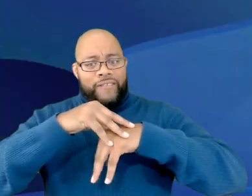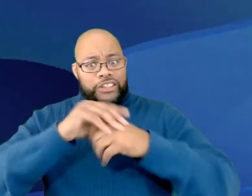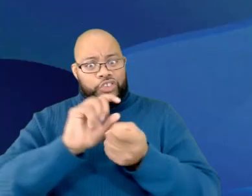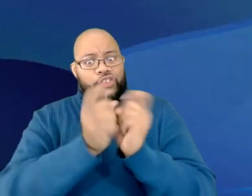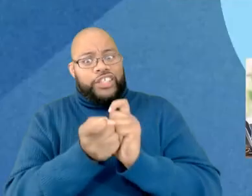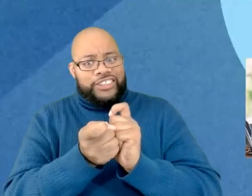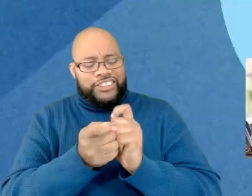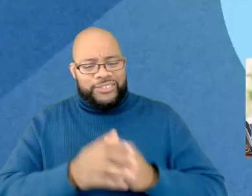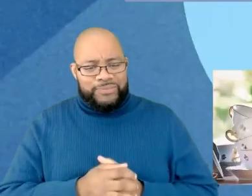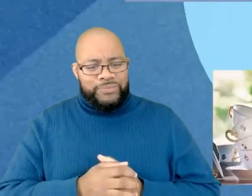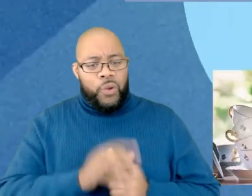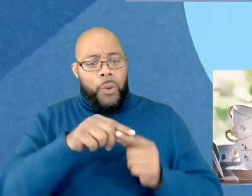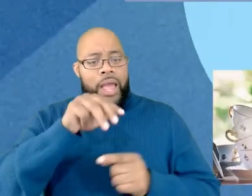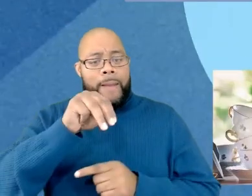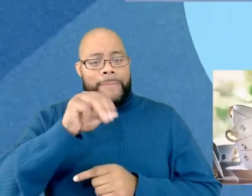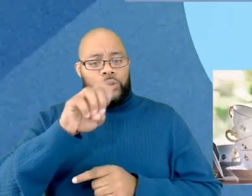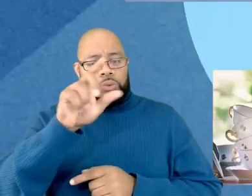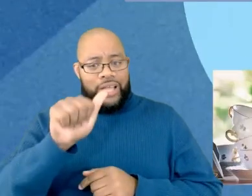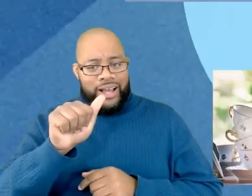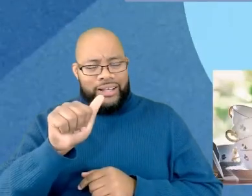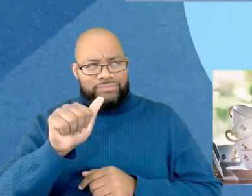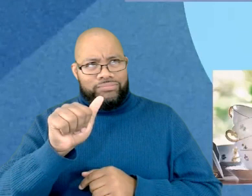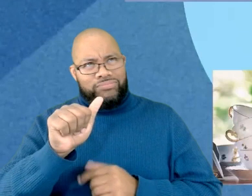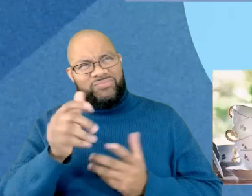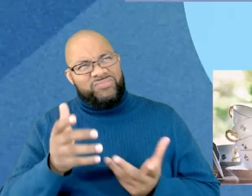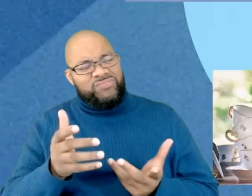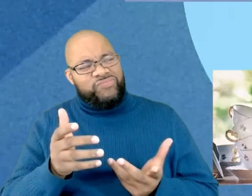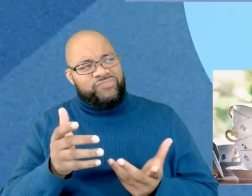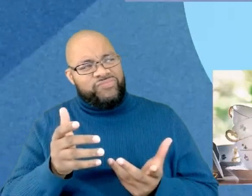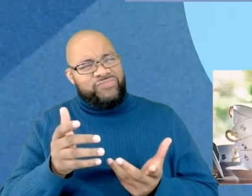things up. When the medusa...